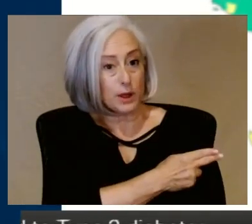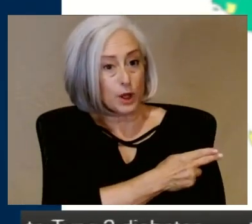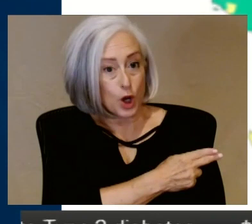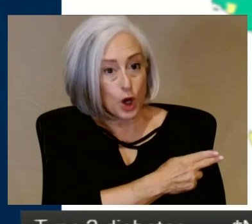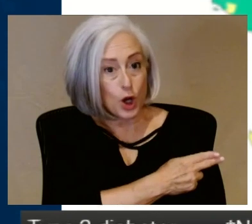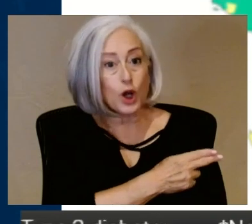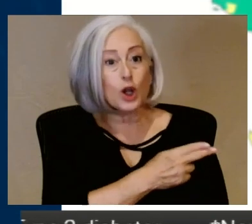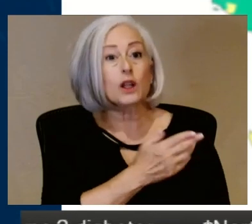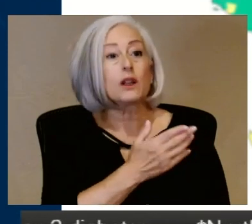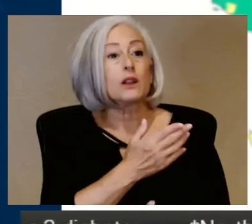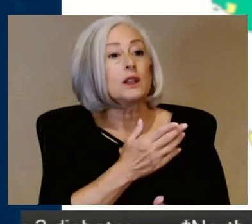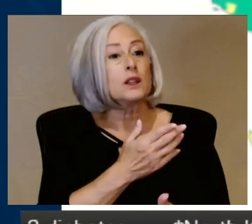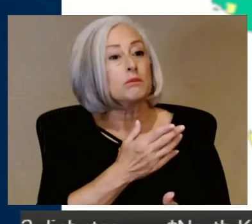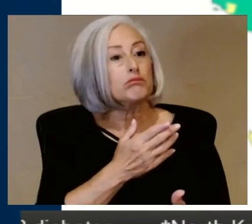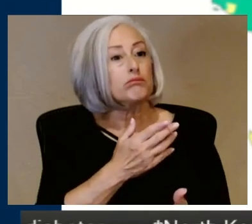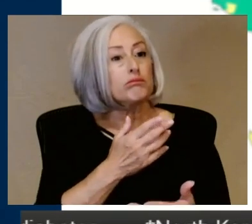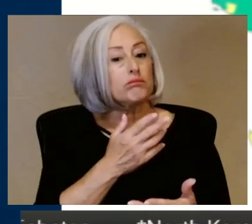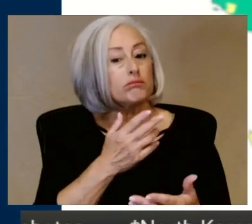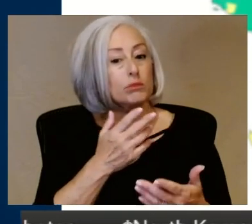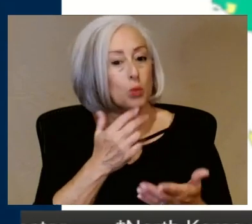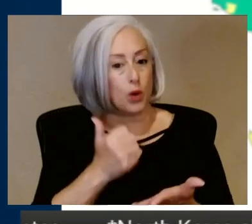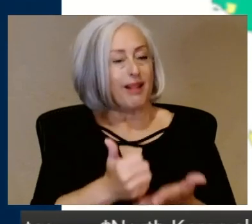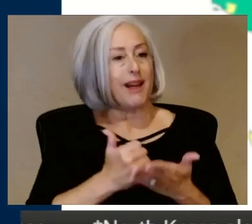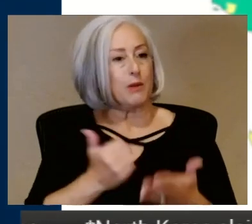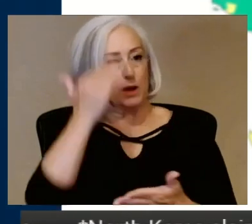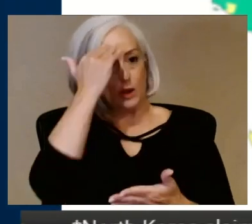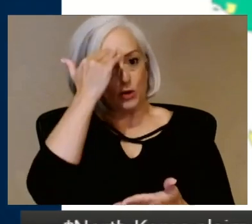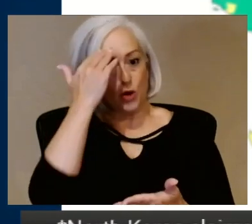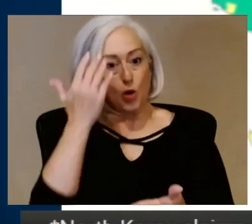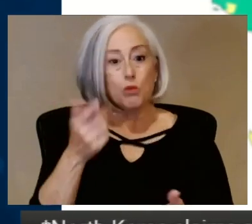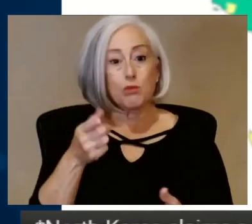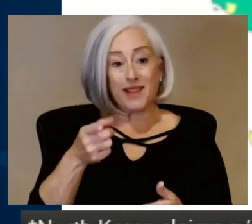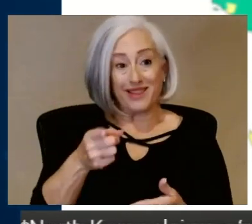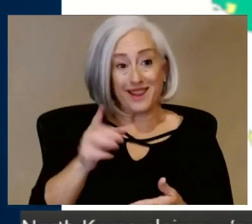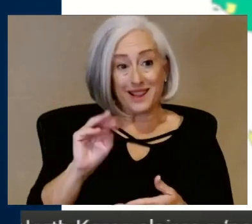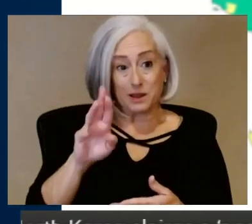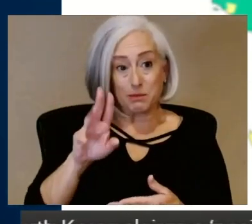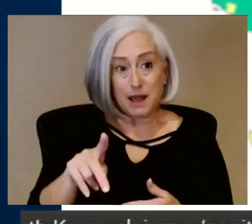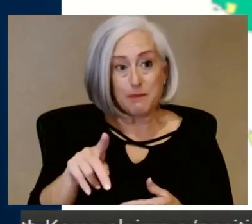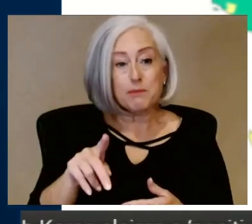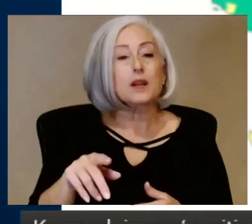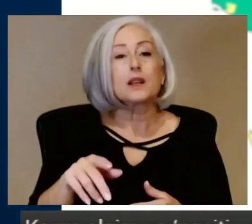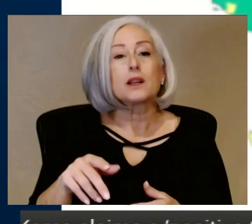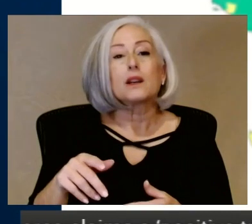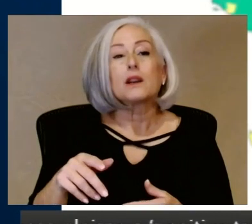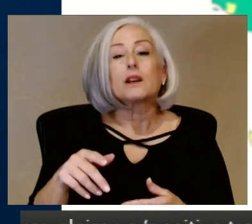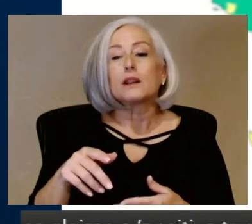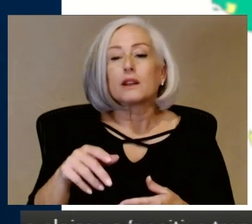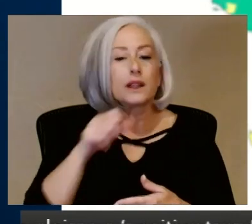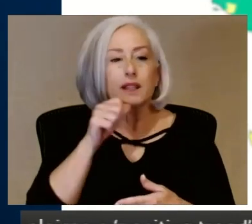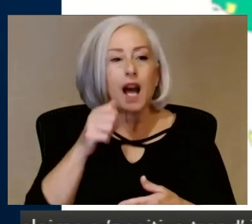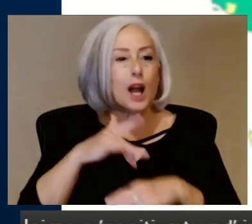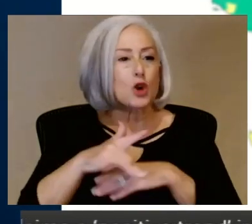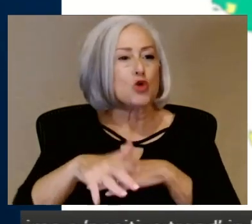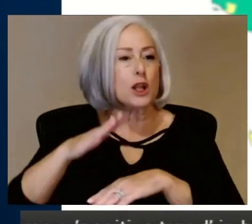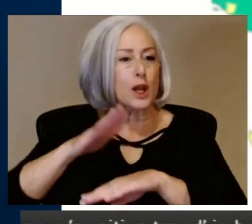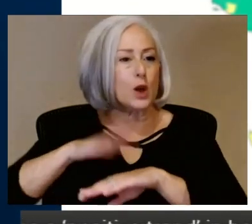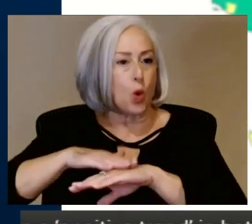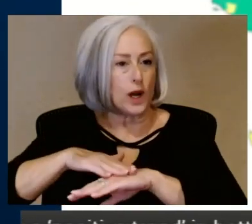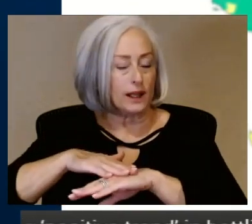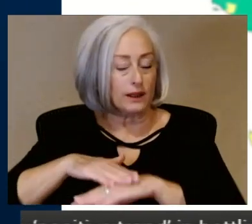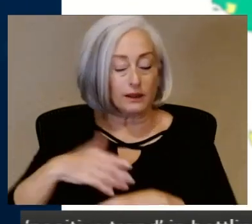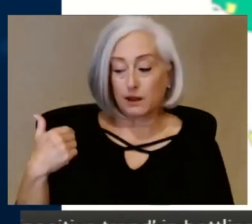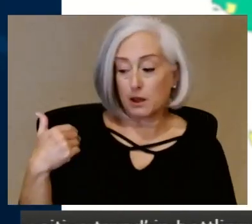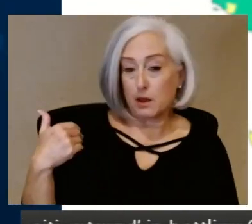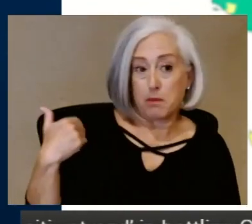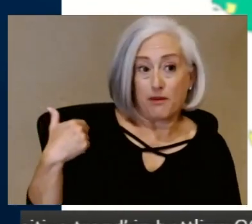early warning from a map like this as we would with the map that we previously used, which is called the community transmission level map. And so I